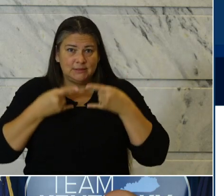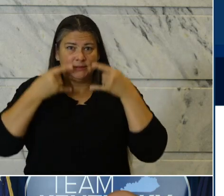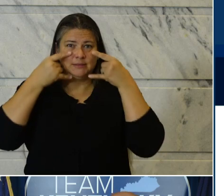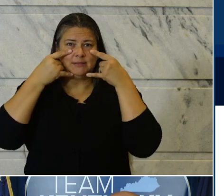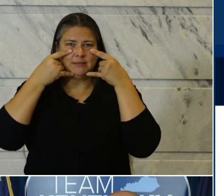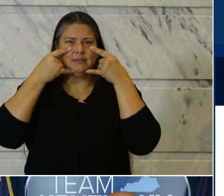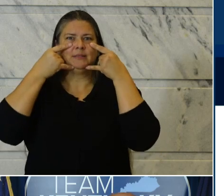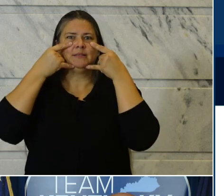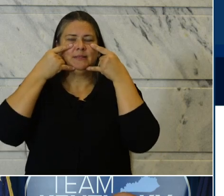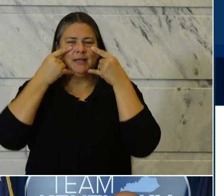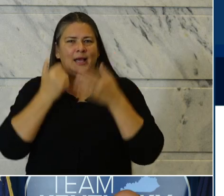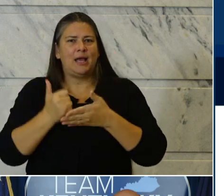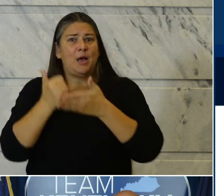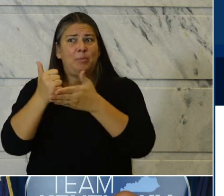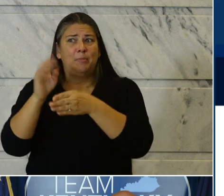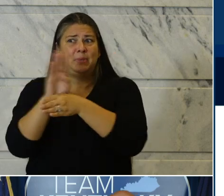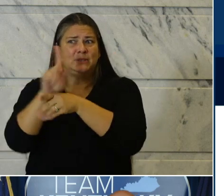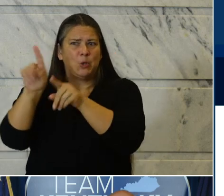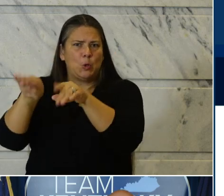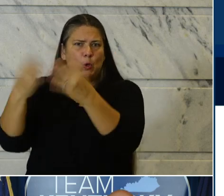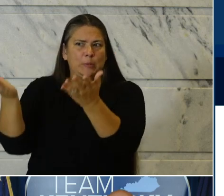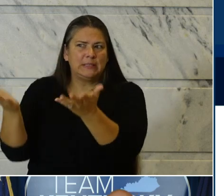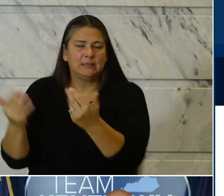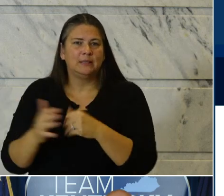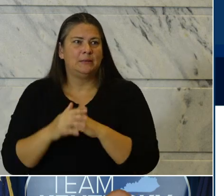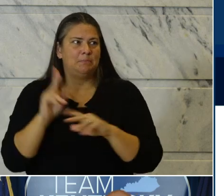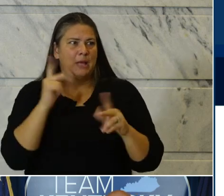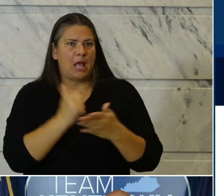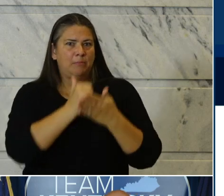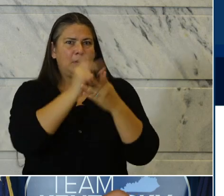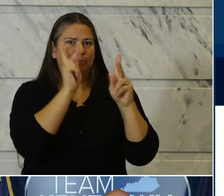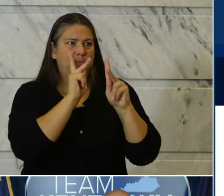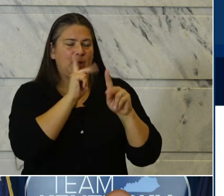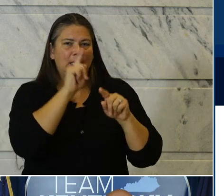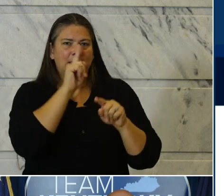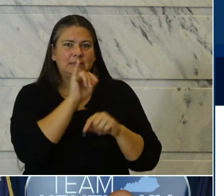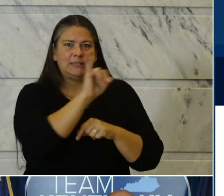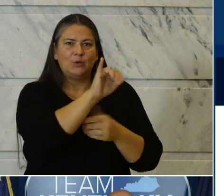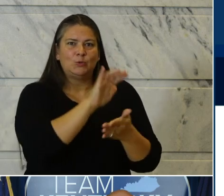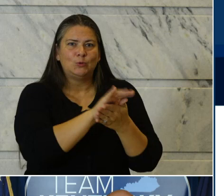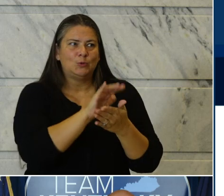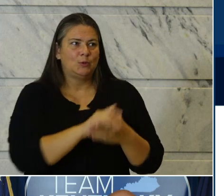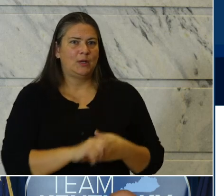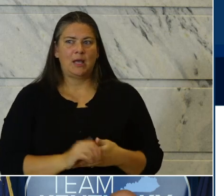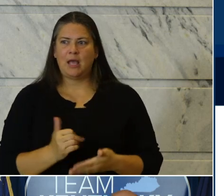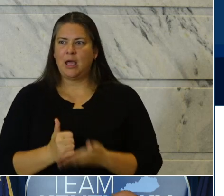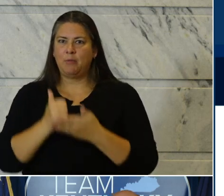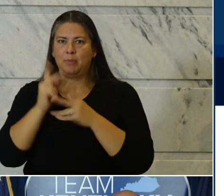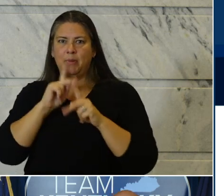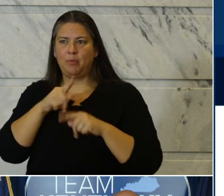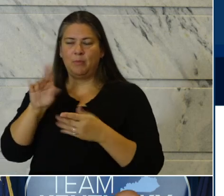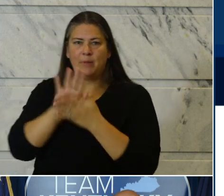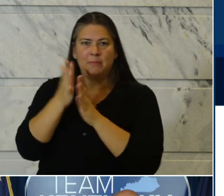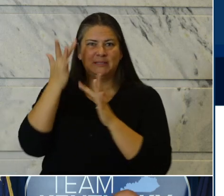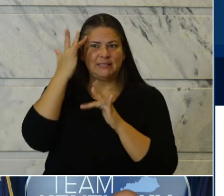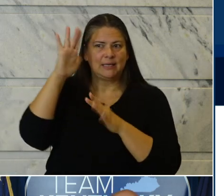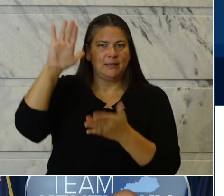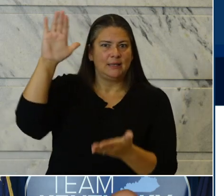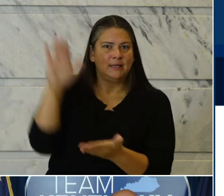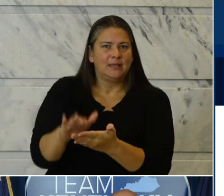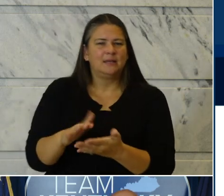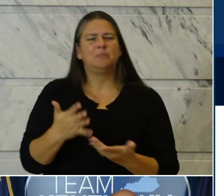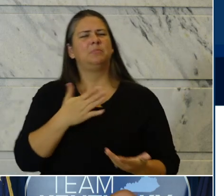If it can help get businesses open, get people back to activities, let kids be in school, and suppress the disease. But please, don't be